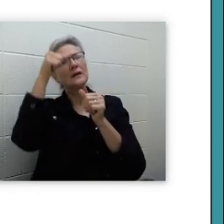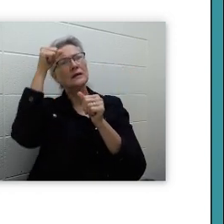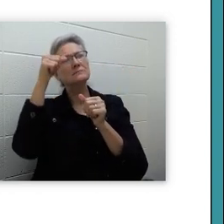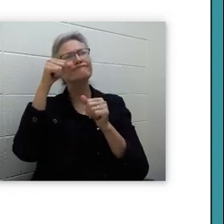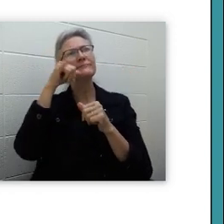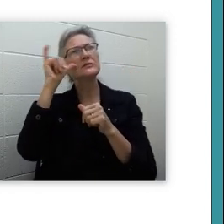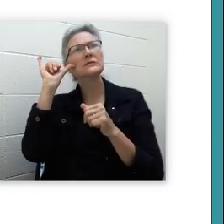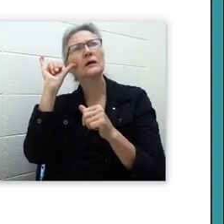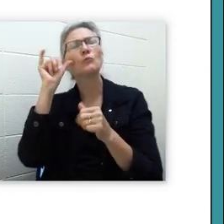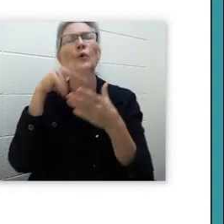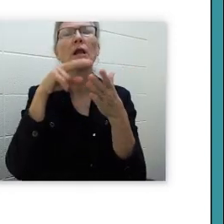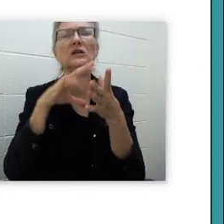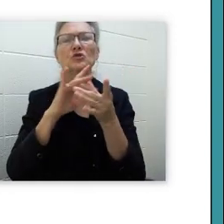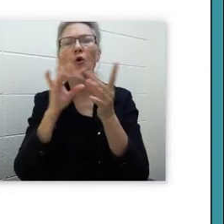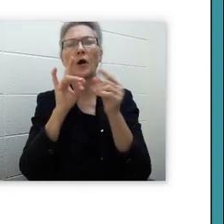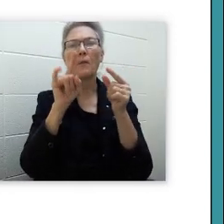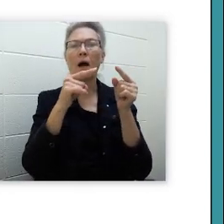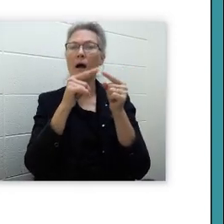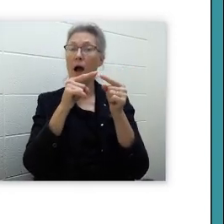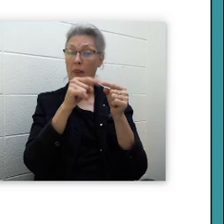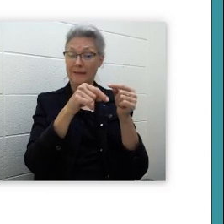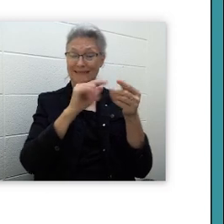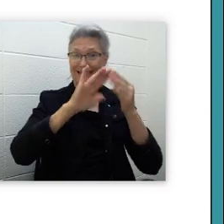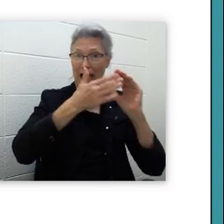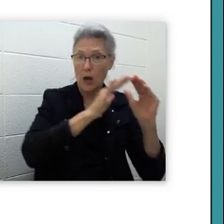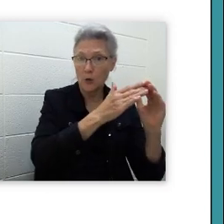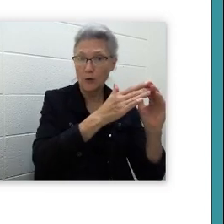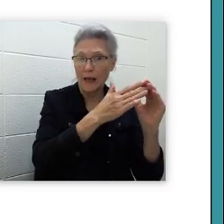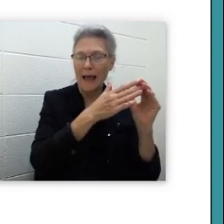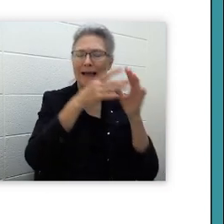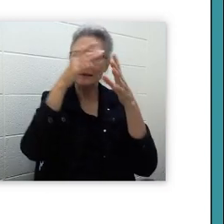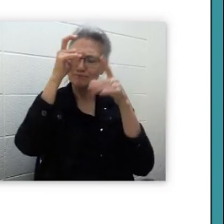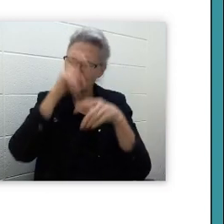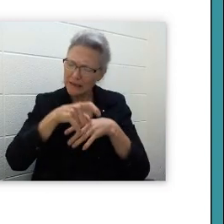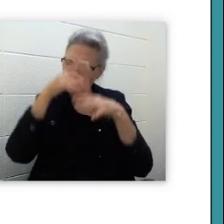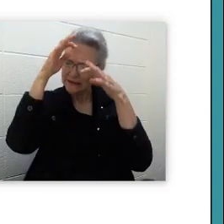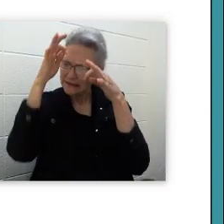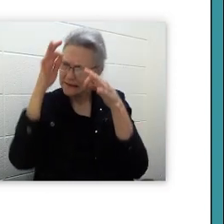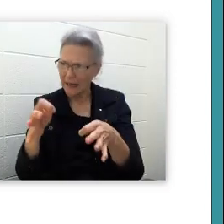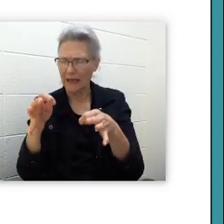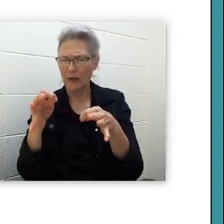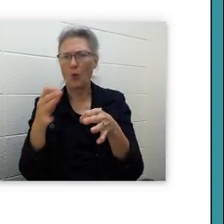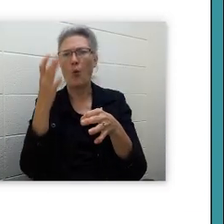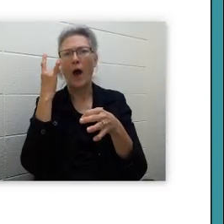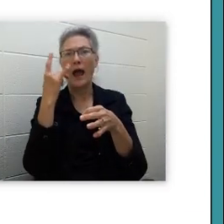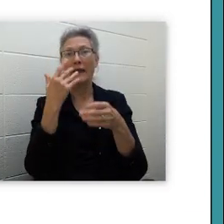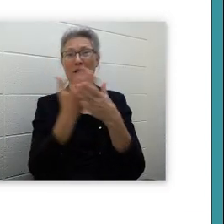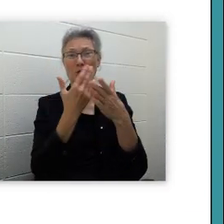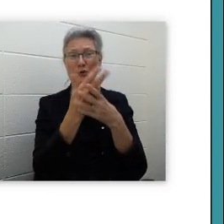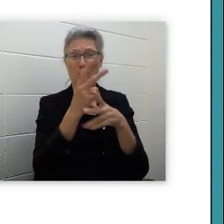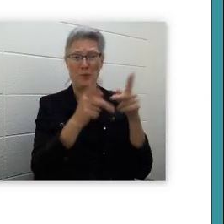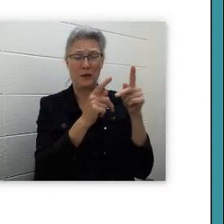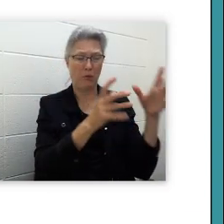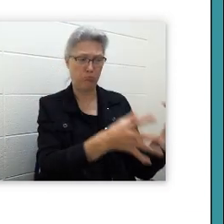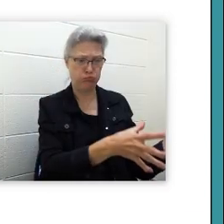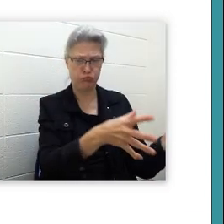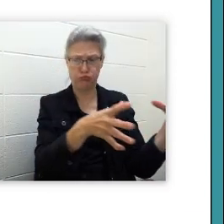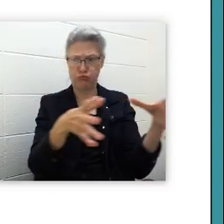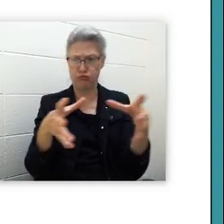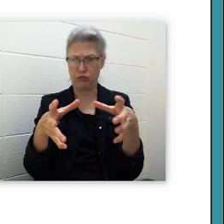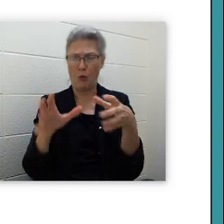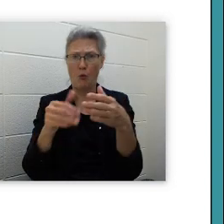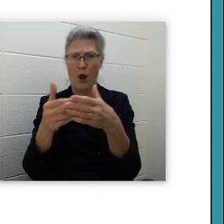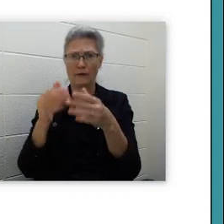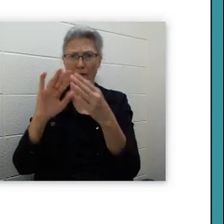were reading a story about how this town had to make a big decision because new people came and they didn't know what to do?